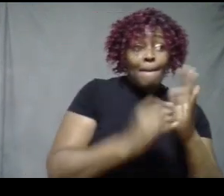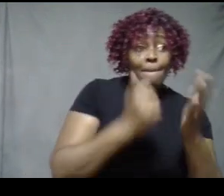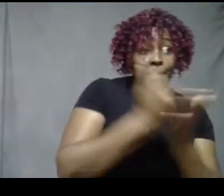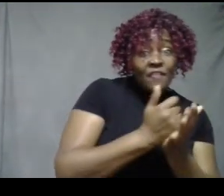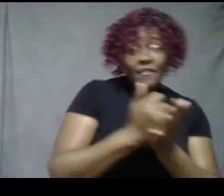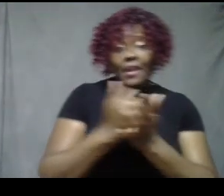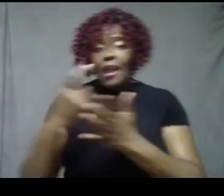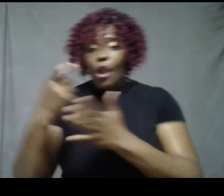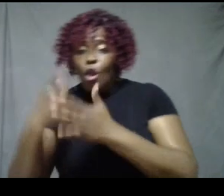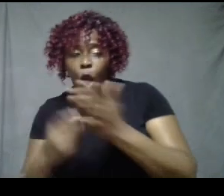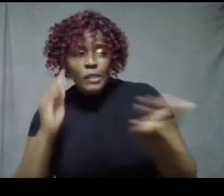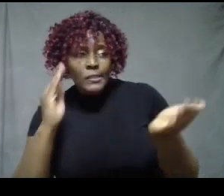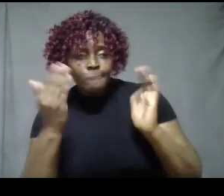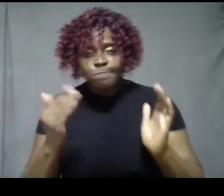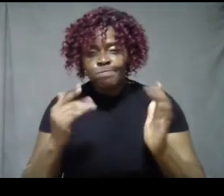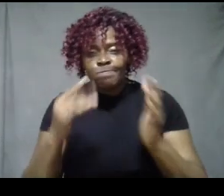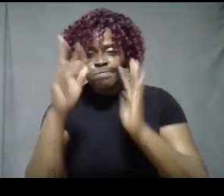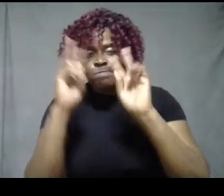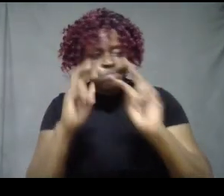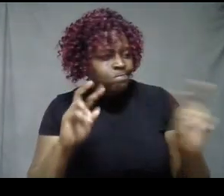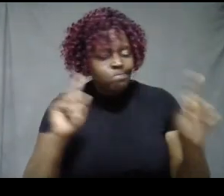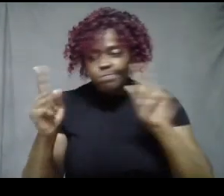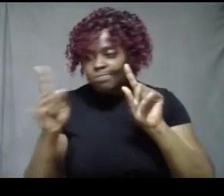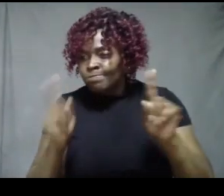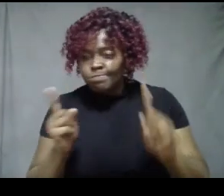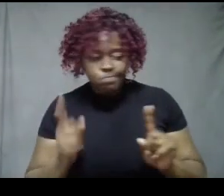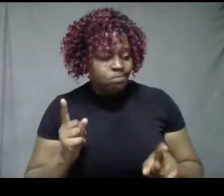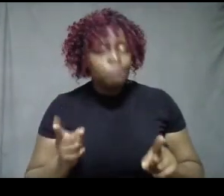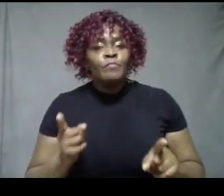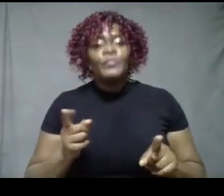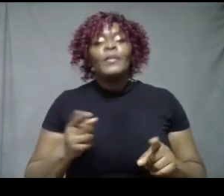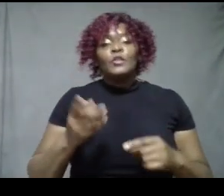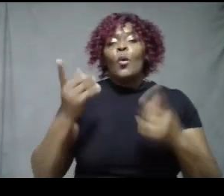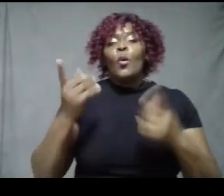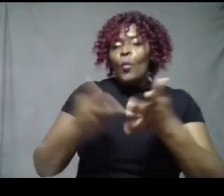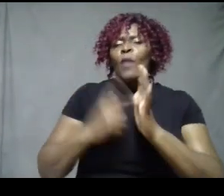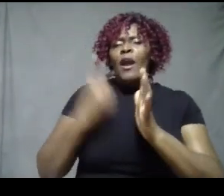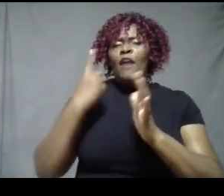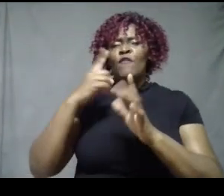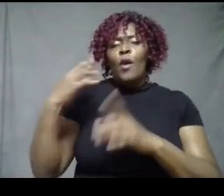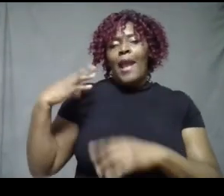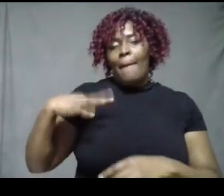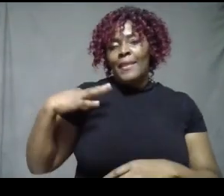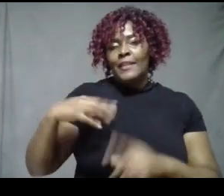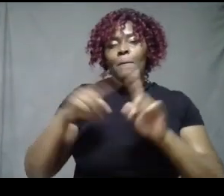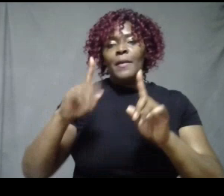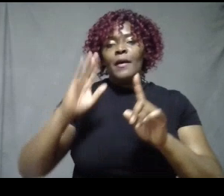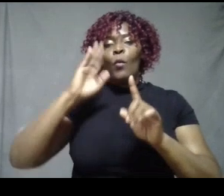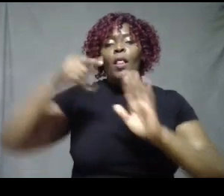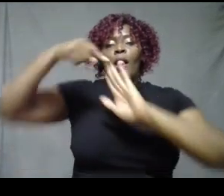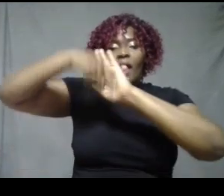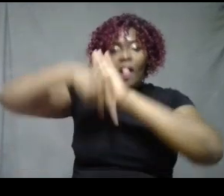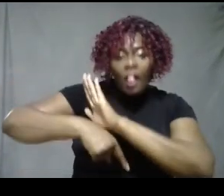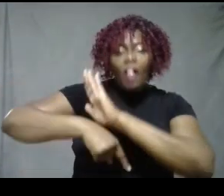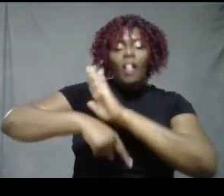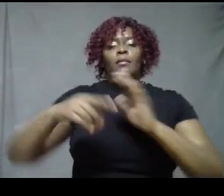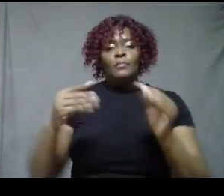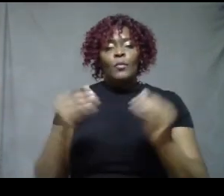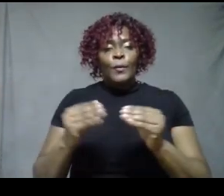cost analysis for application, but this would have been more thorough. We're going to continue doing some of this and moving in this